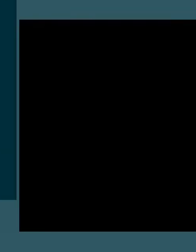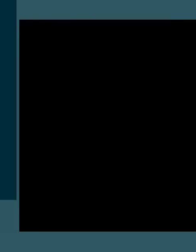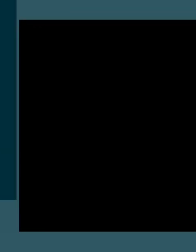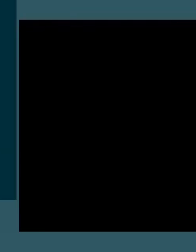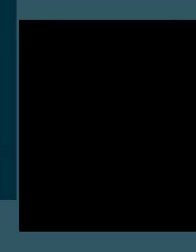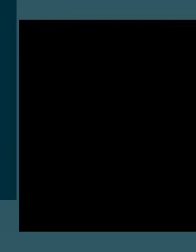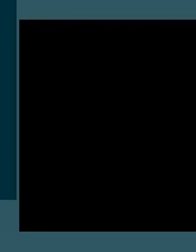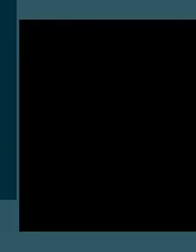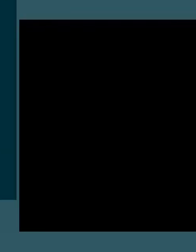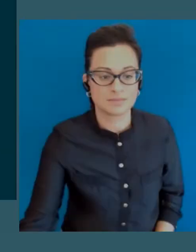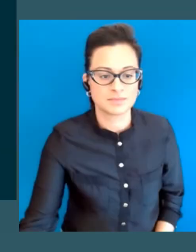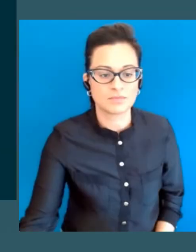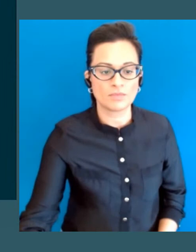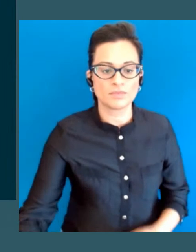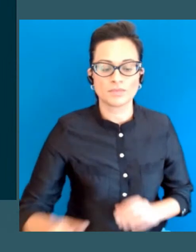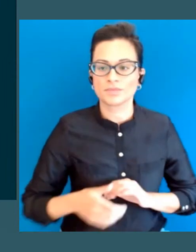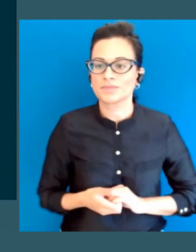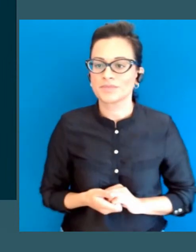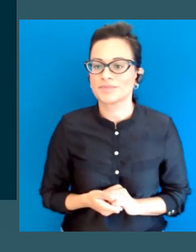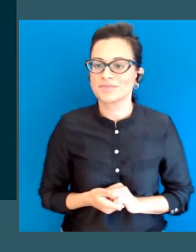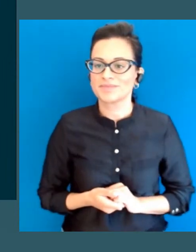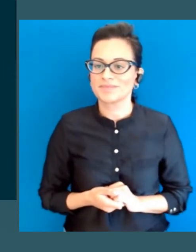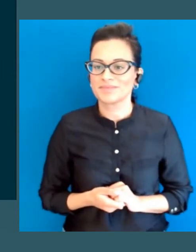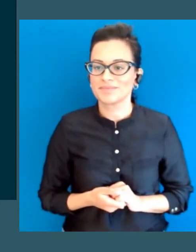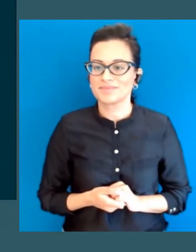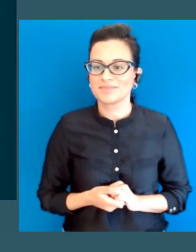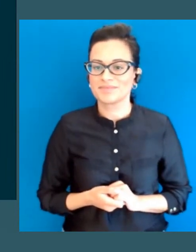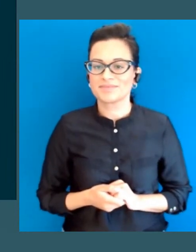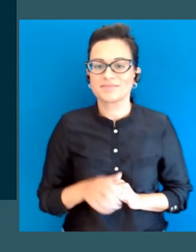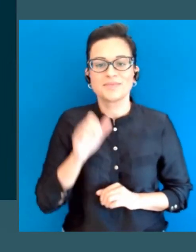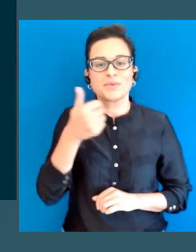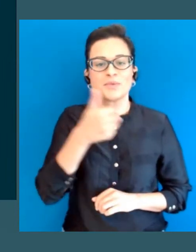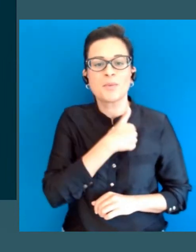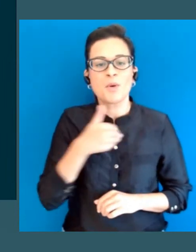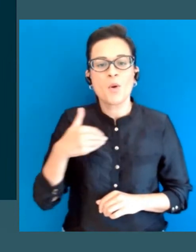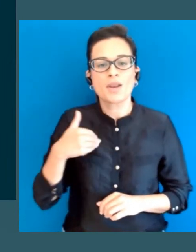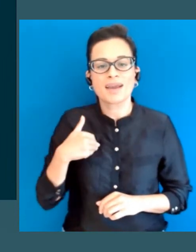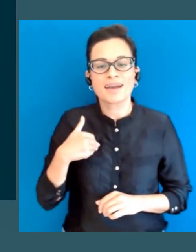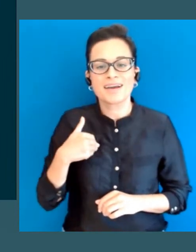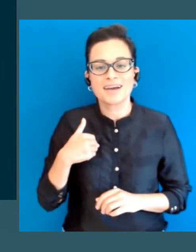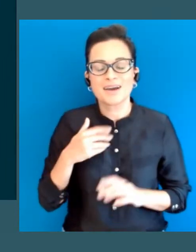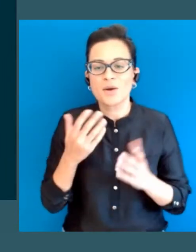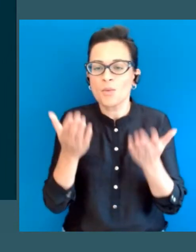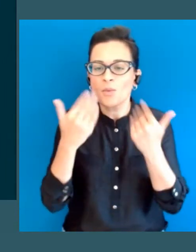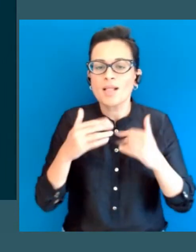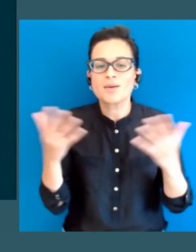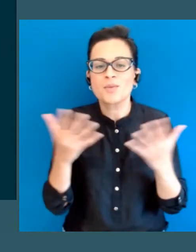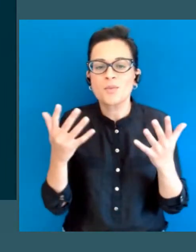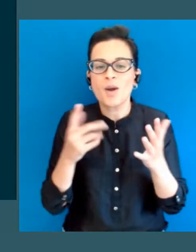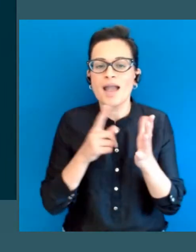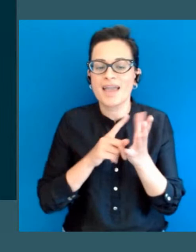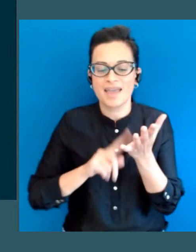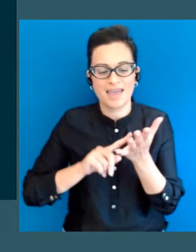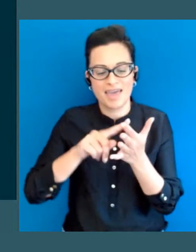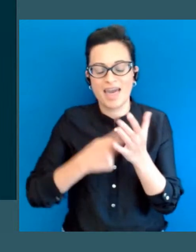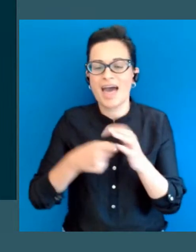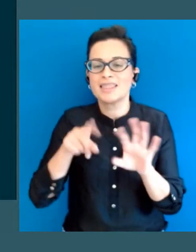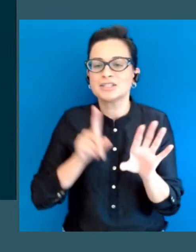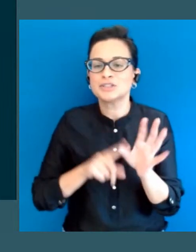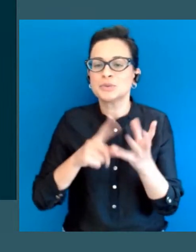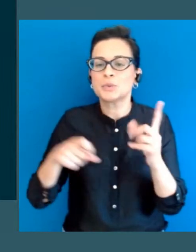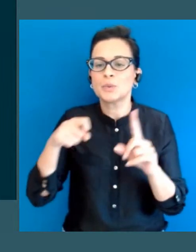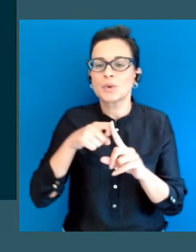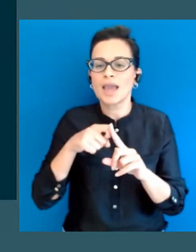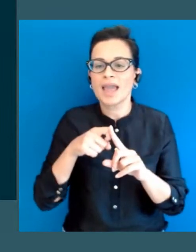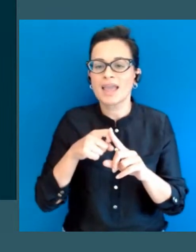very good morning to you all and a warm welcome to our Allergy UK webinar, Food Allergy in the Spotlight. My name is